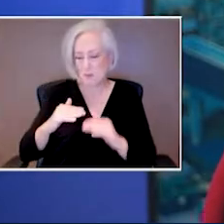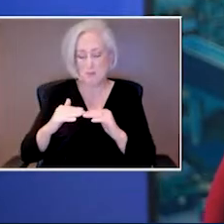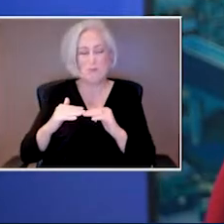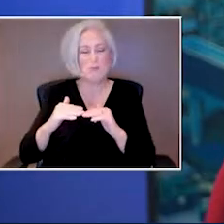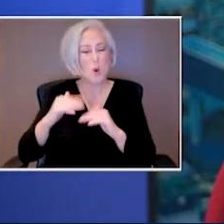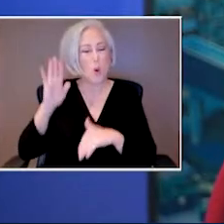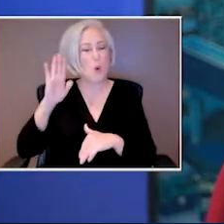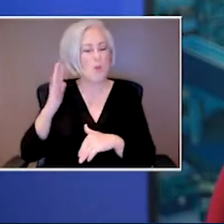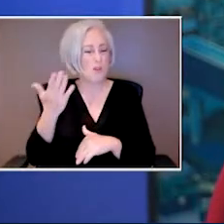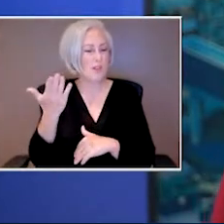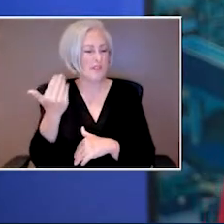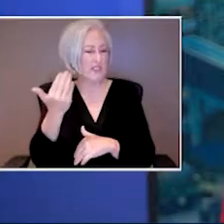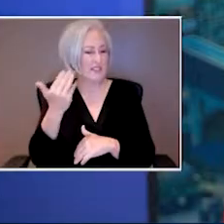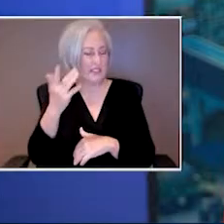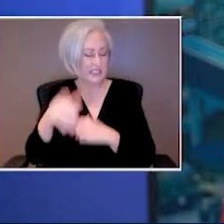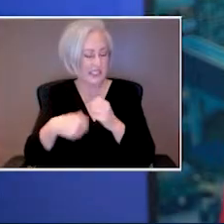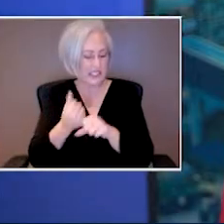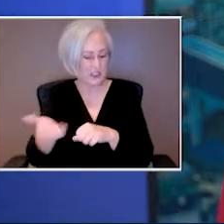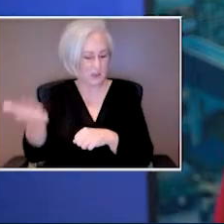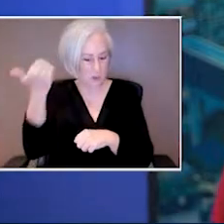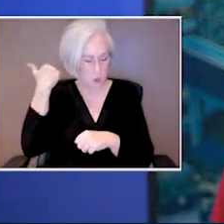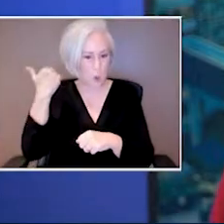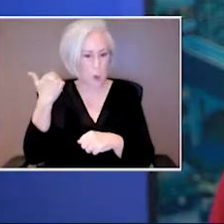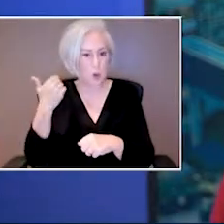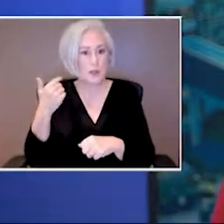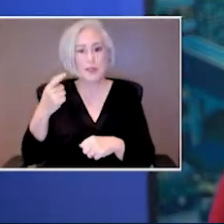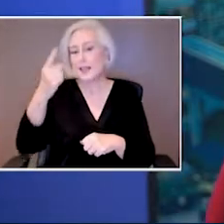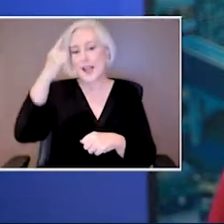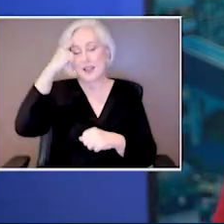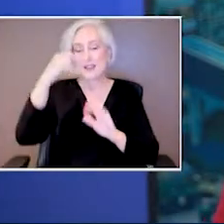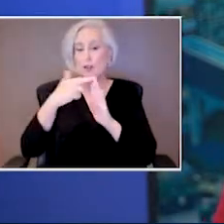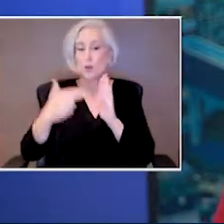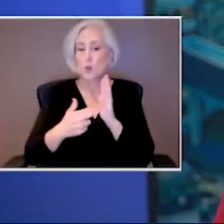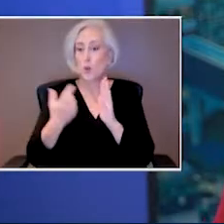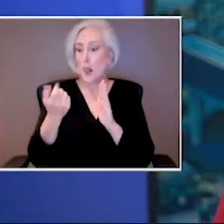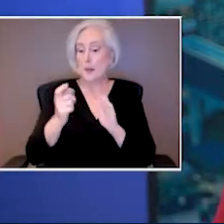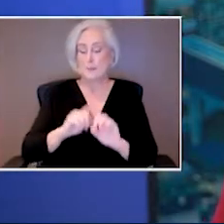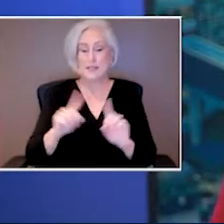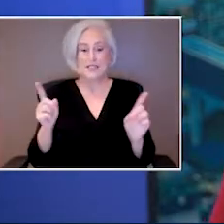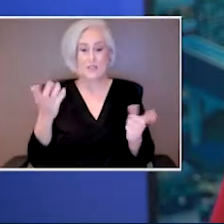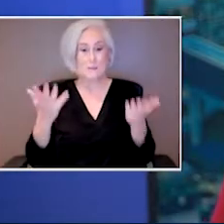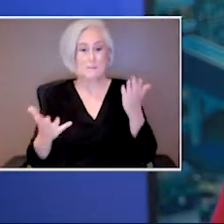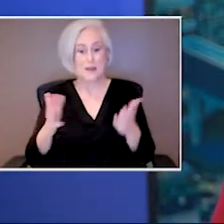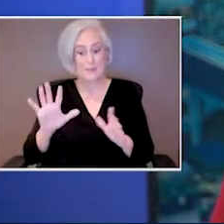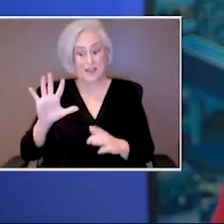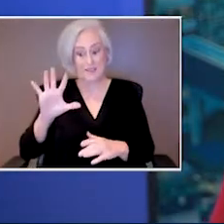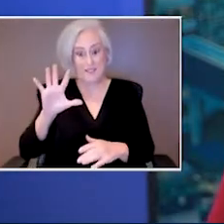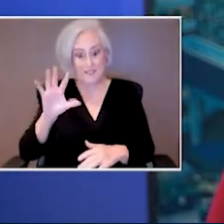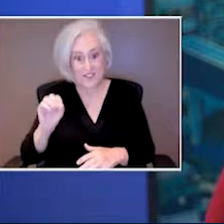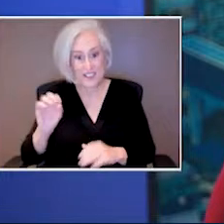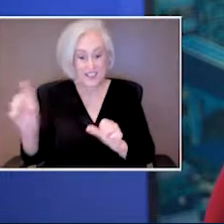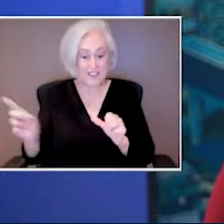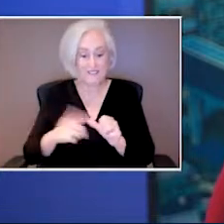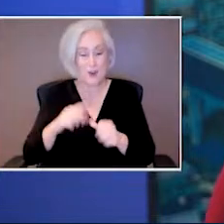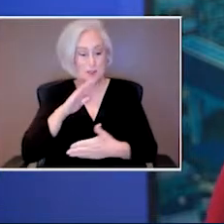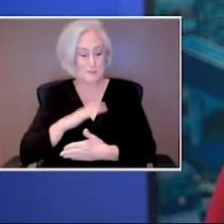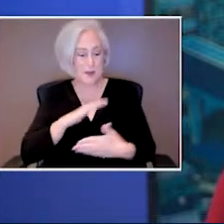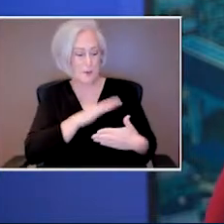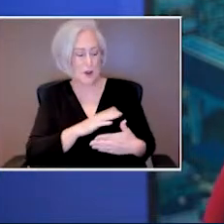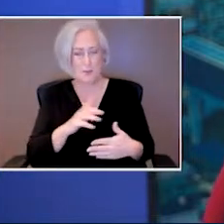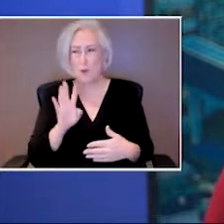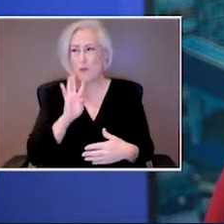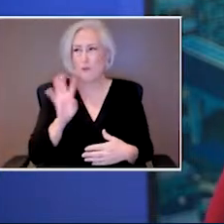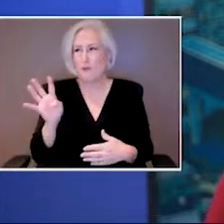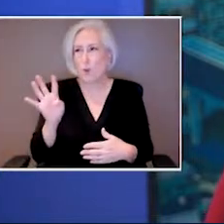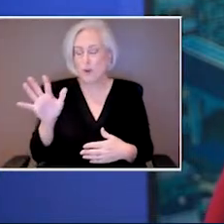ish. And I think the guidelines might have been a little bit different back then. It might have been 50 for your first mammogram, or 45. It was not as young